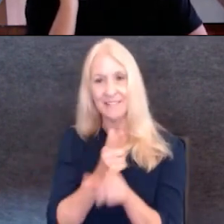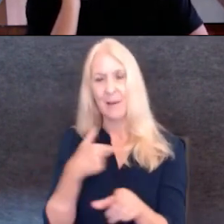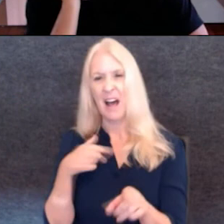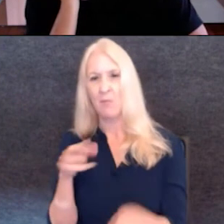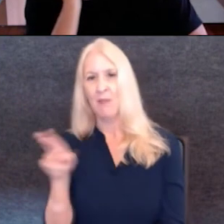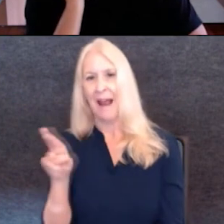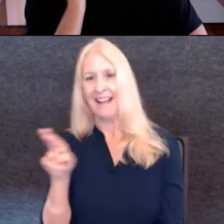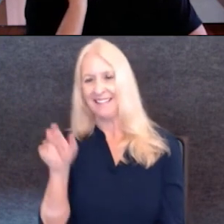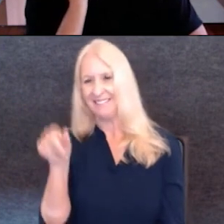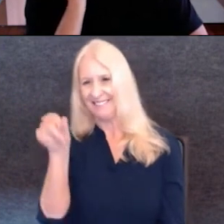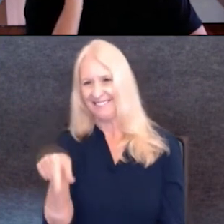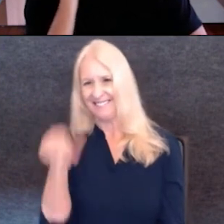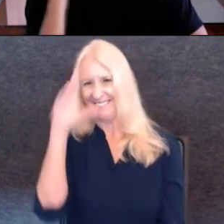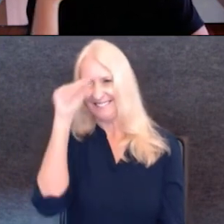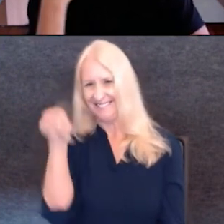right.